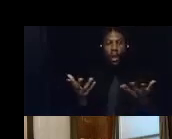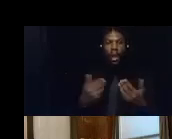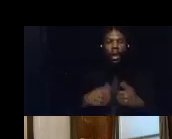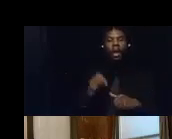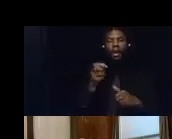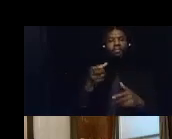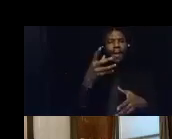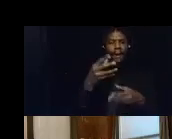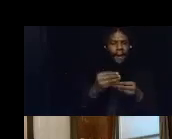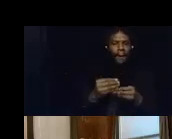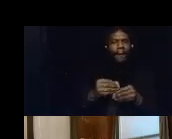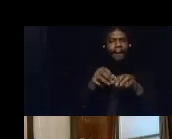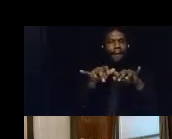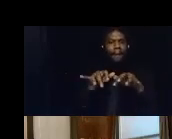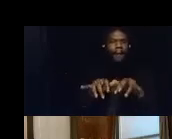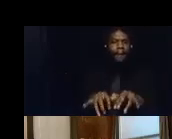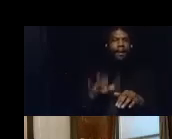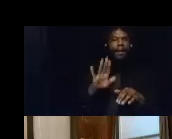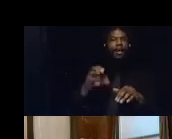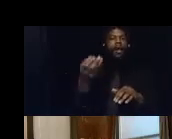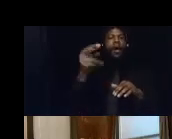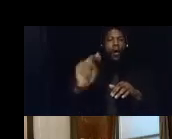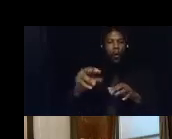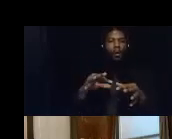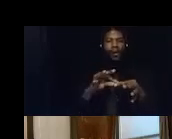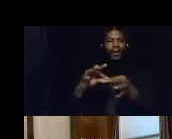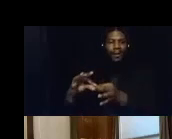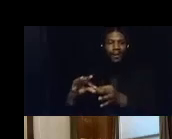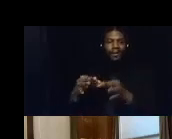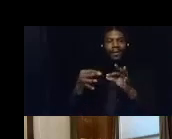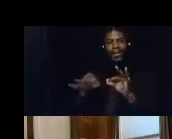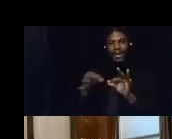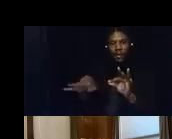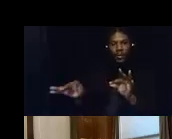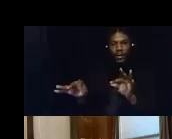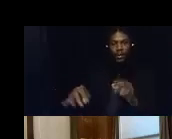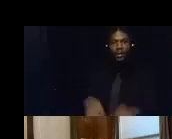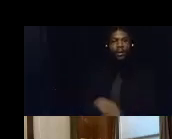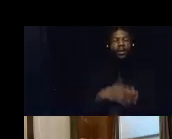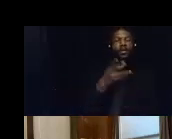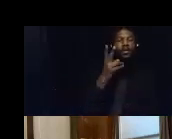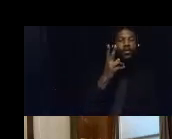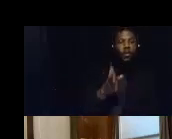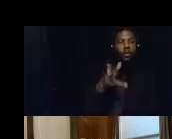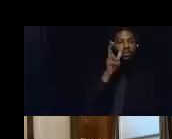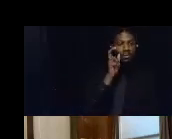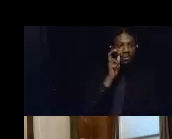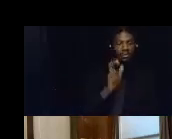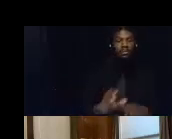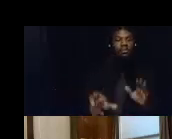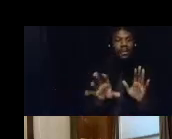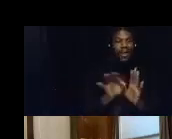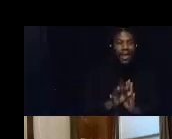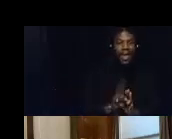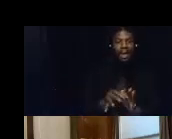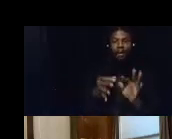add your own connecting language between the language that you've selected. So